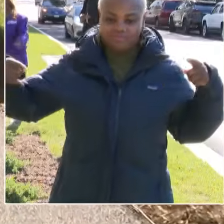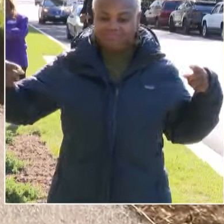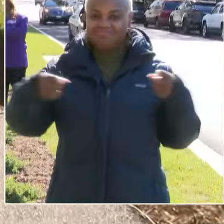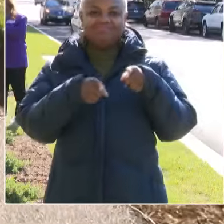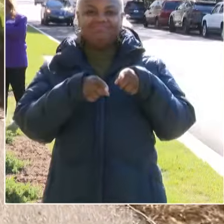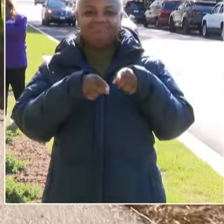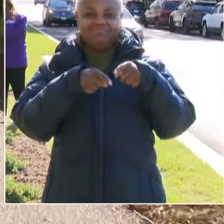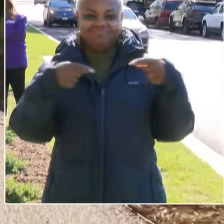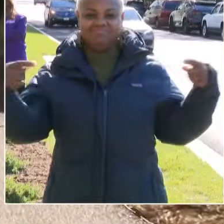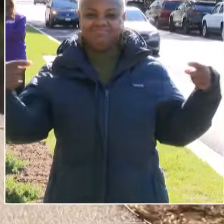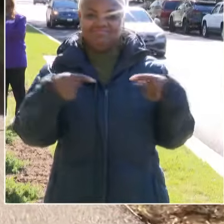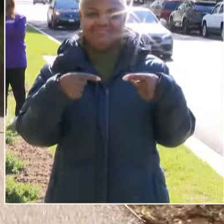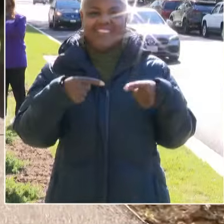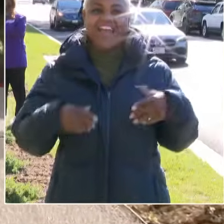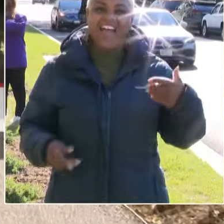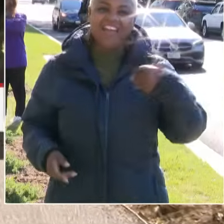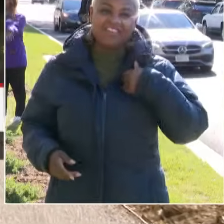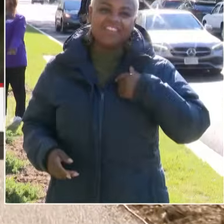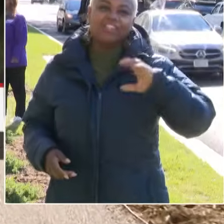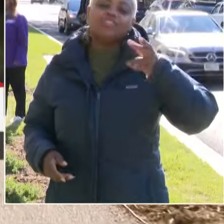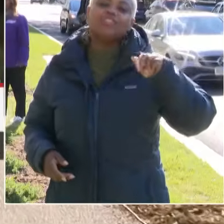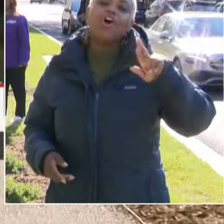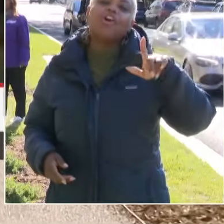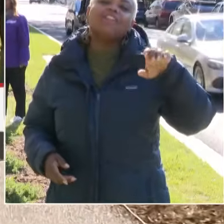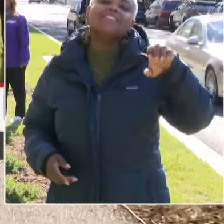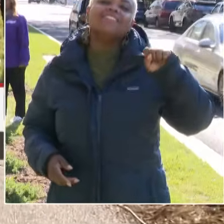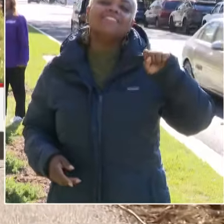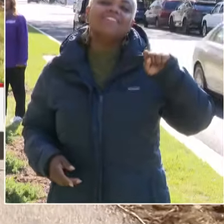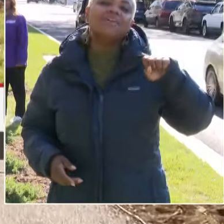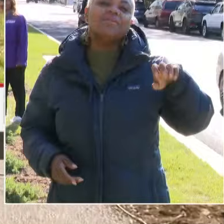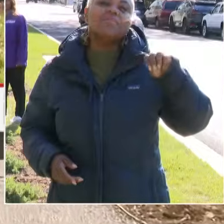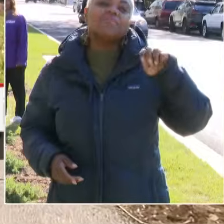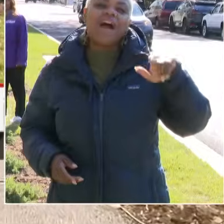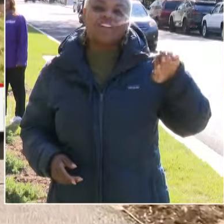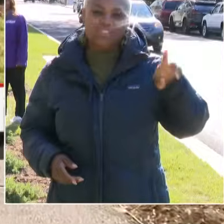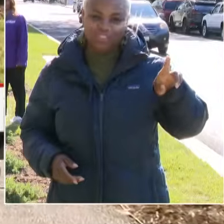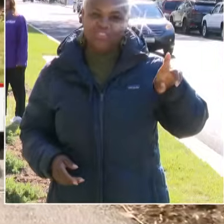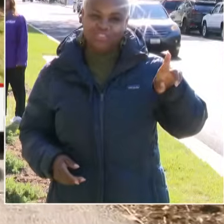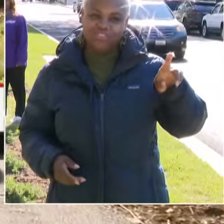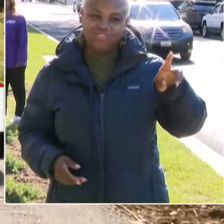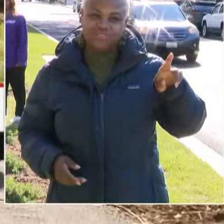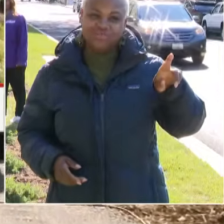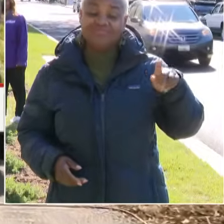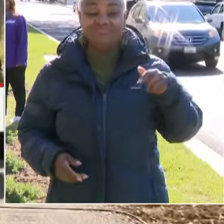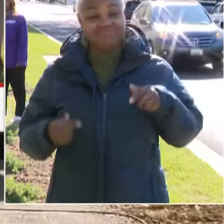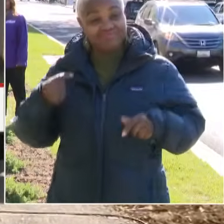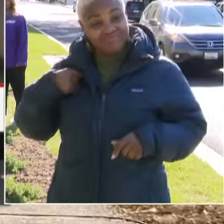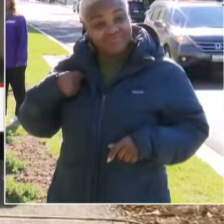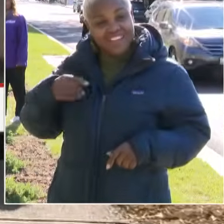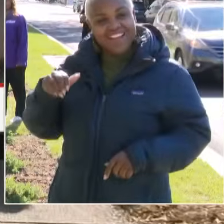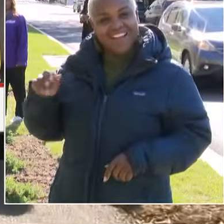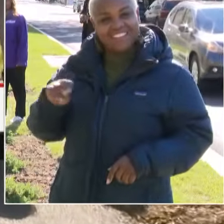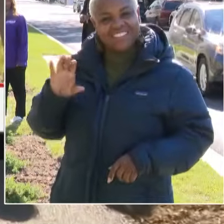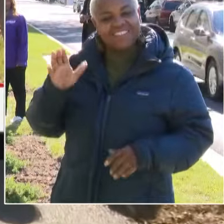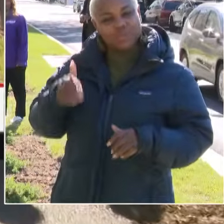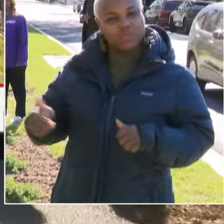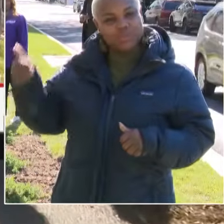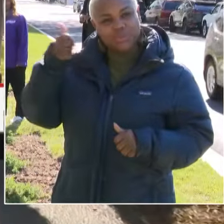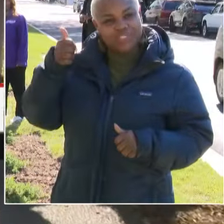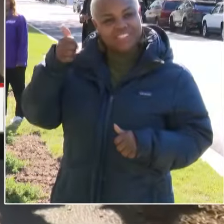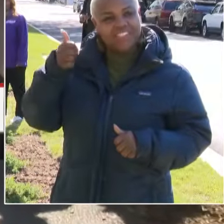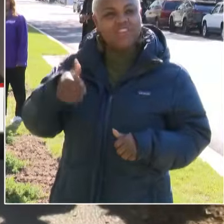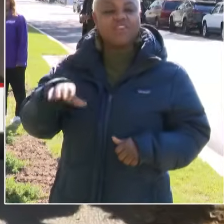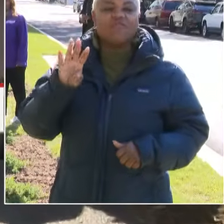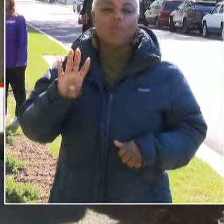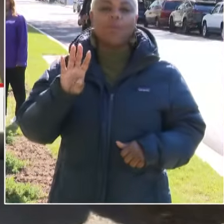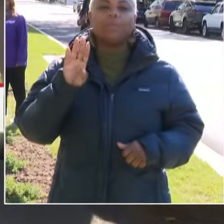ANC 4B, and I am 4B04, I should say, and I am just thrilled to see all of you here today. The idea for the